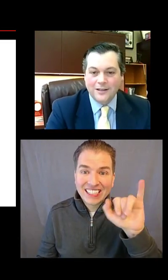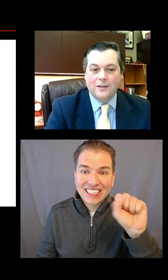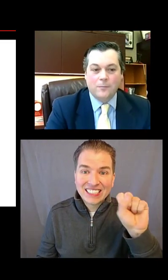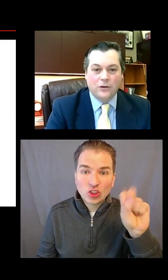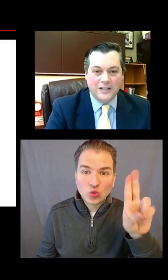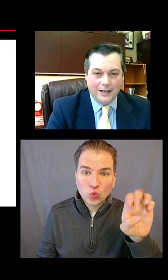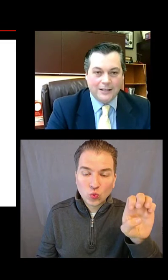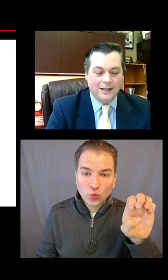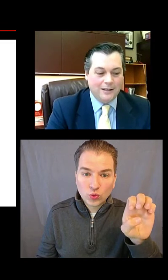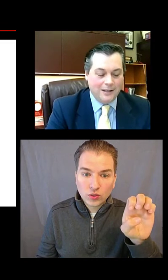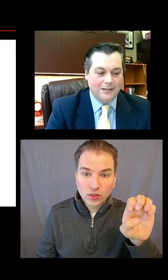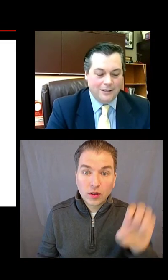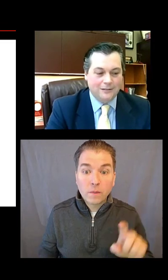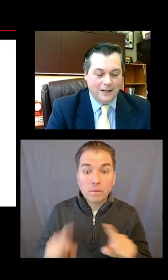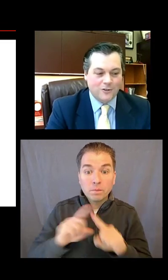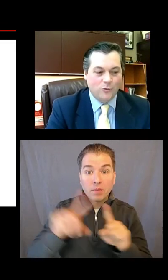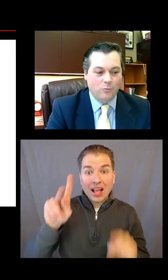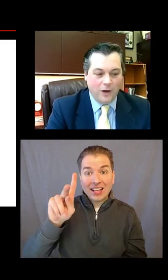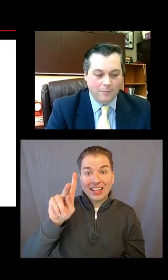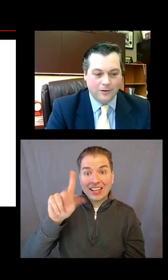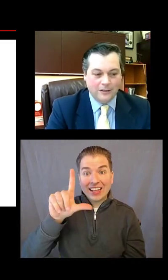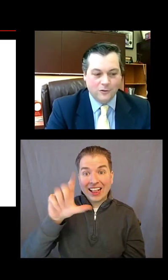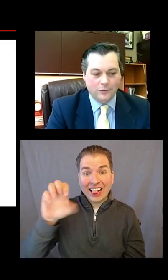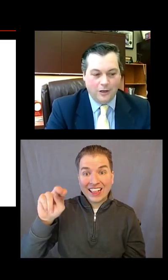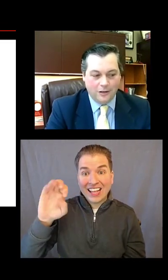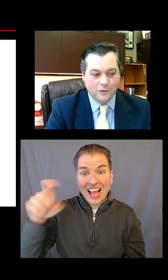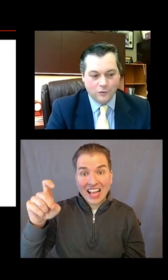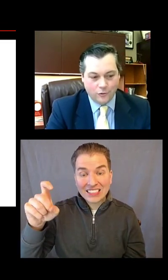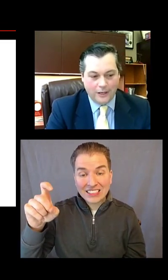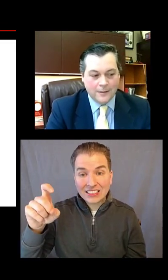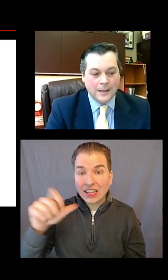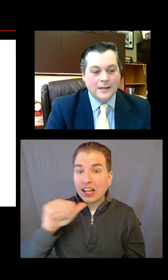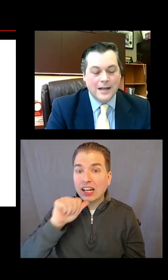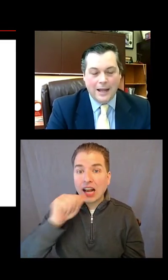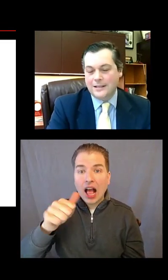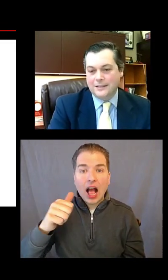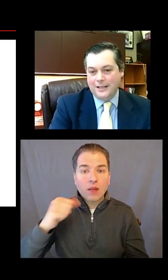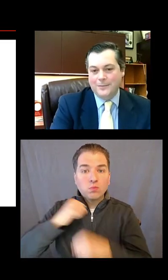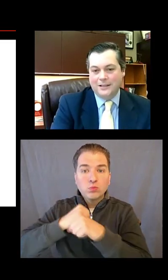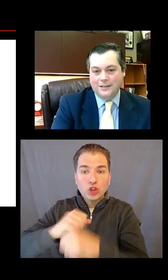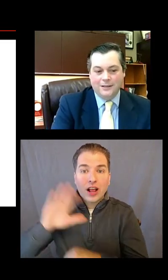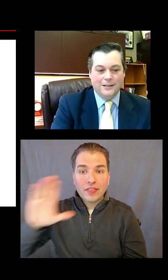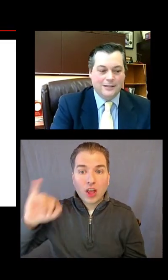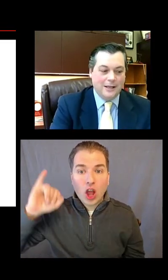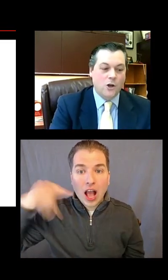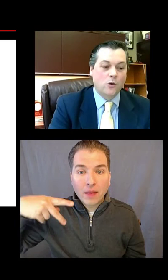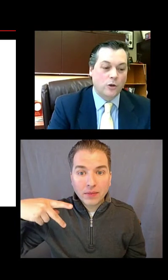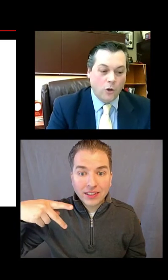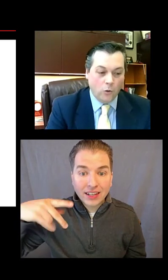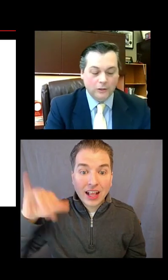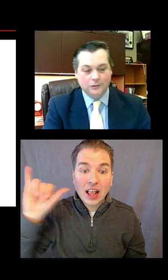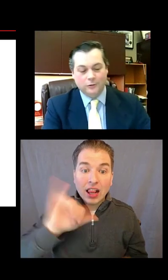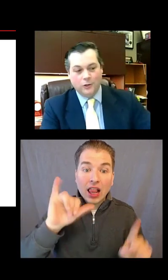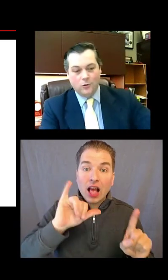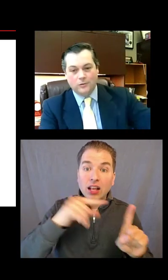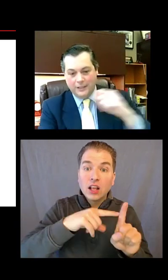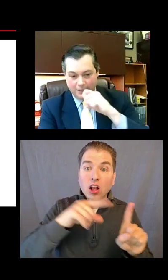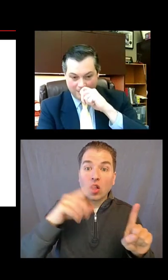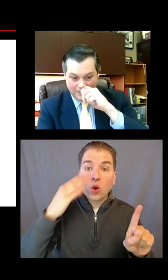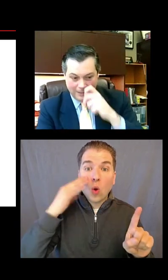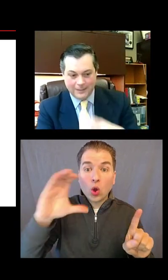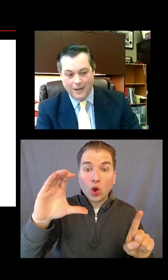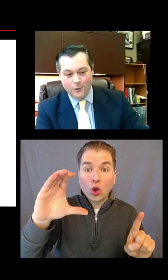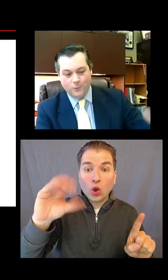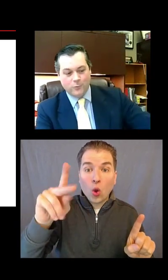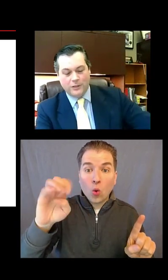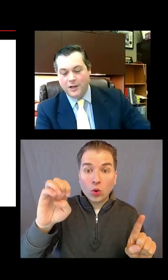job protecting its intellectual property to a large degree, not to the same extent that, say, Coca-Cola or locally